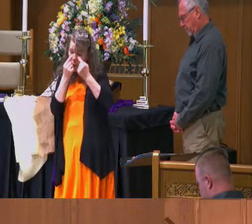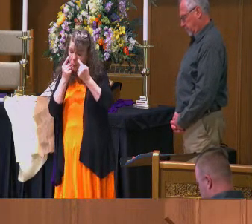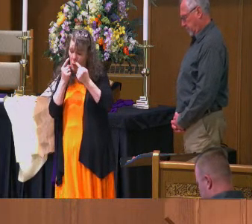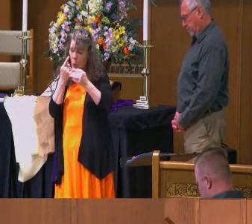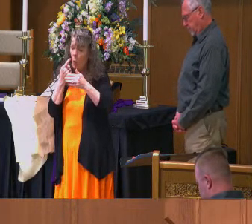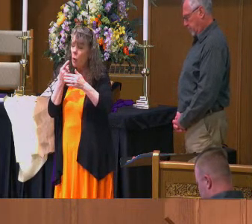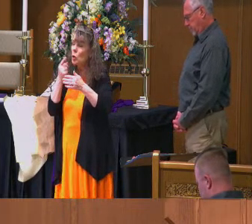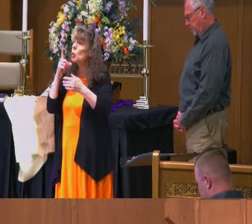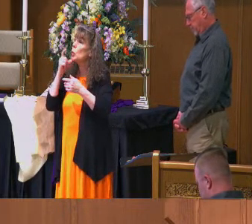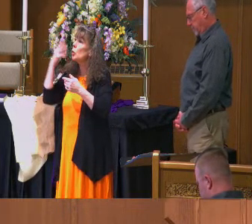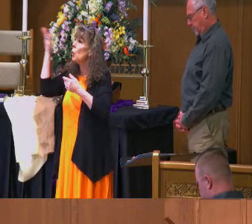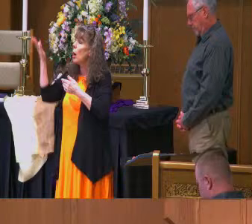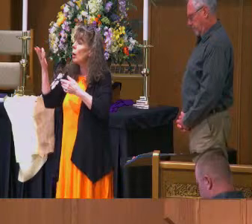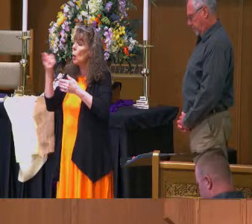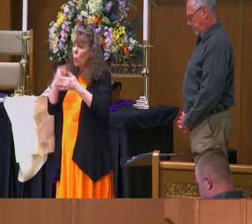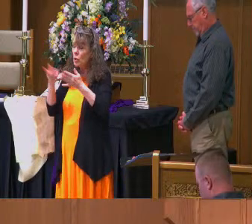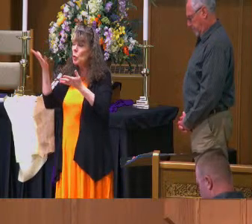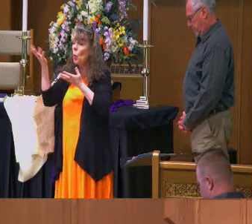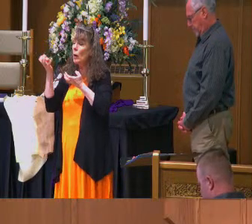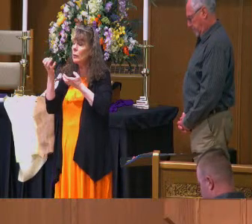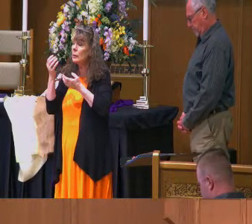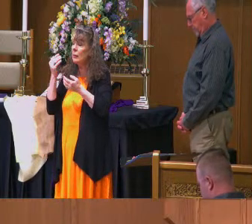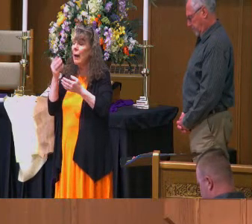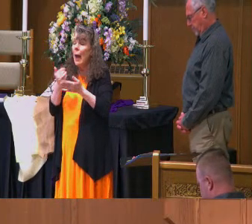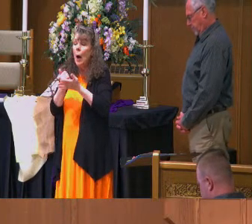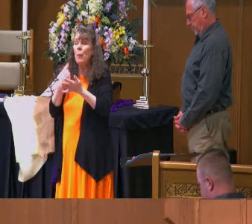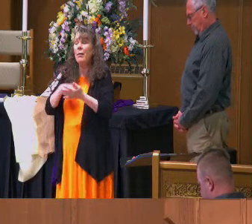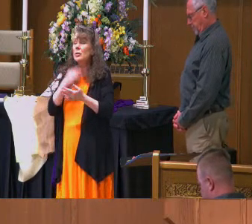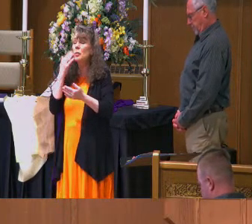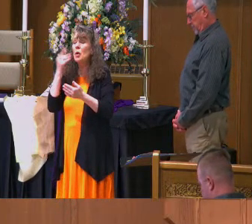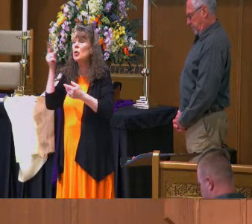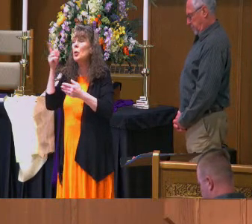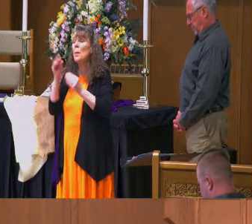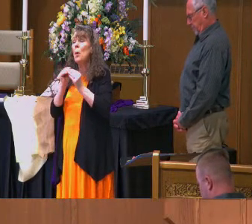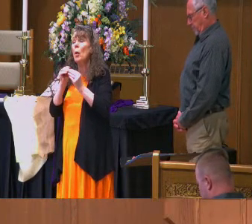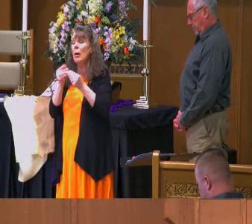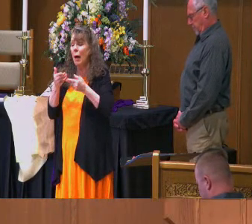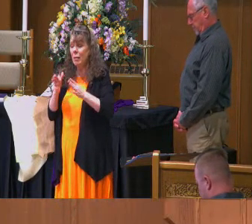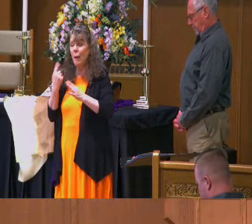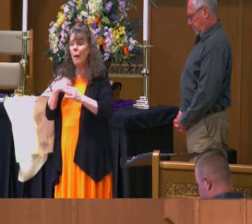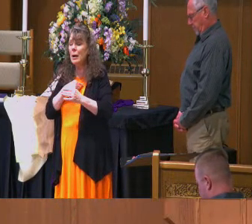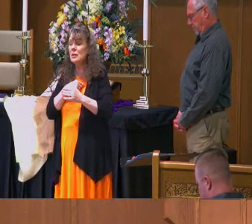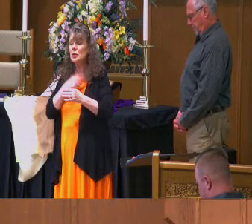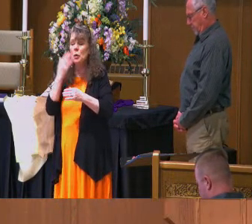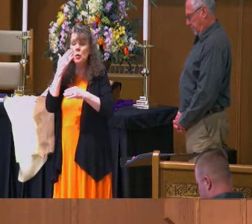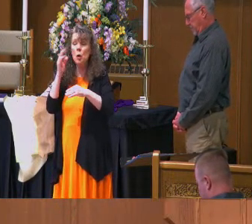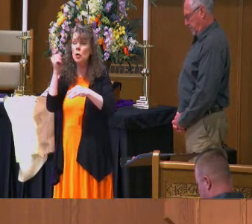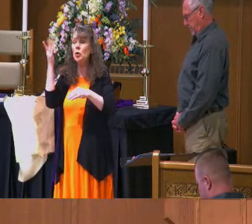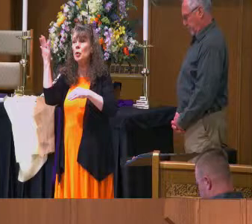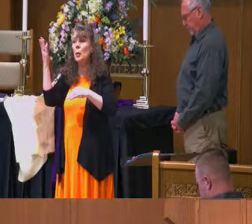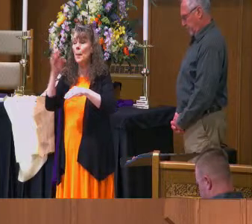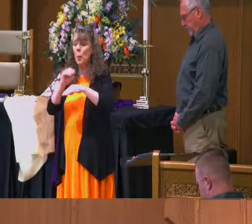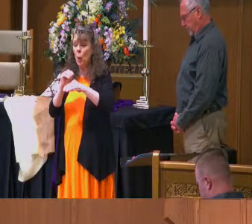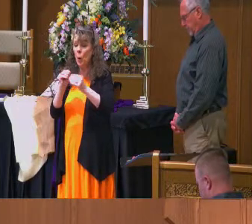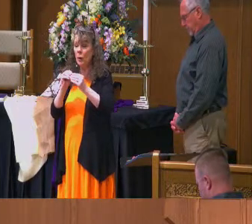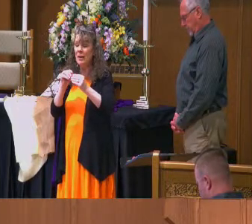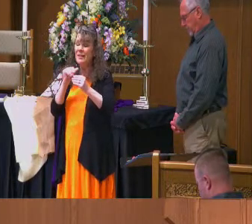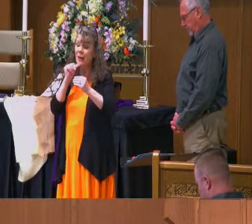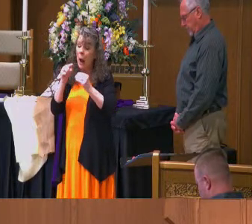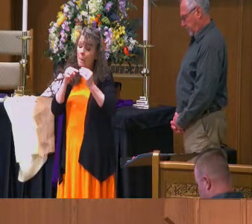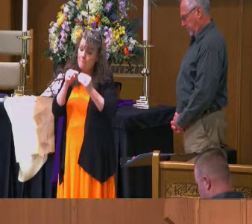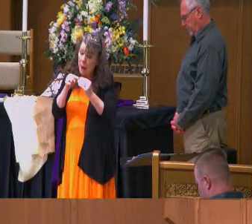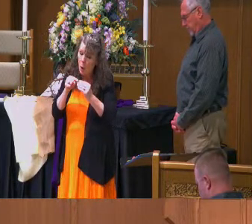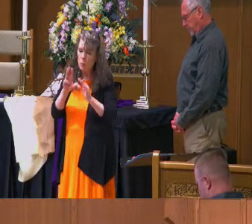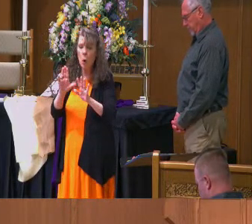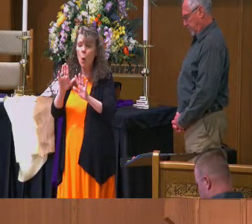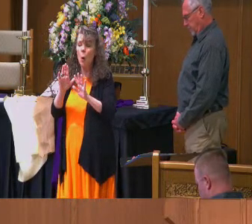want. Help us know you more. Lord, let this church know you more. Not know things about you more, but actually know